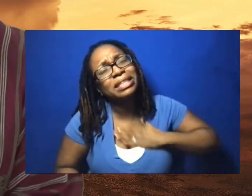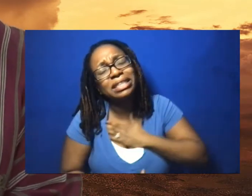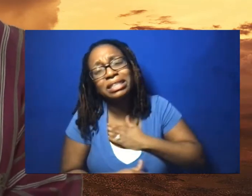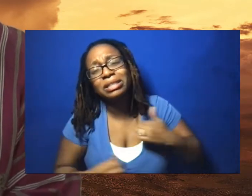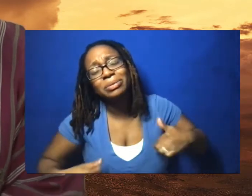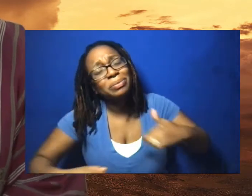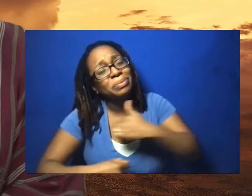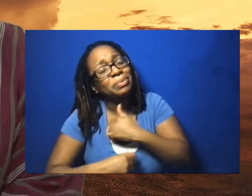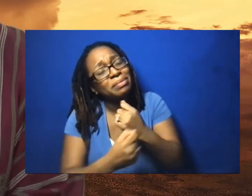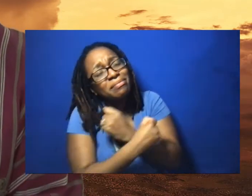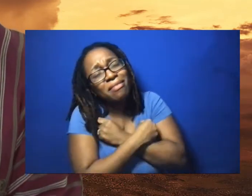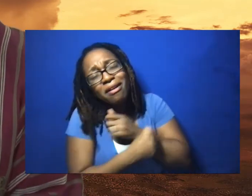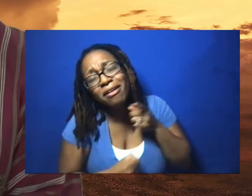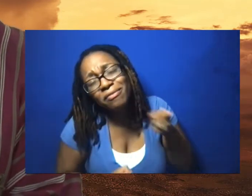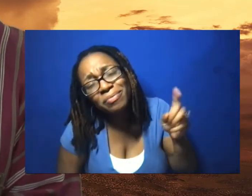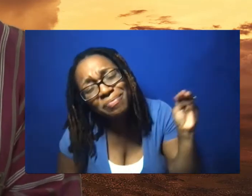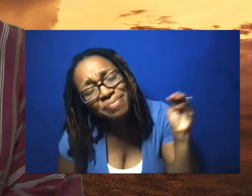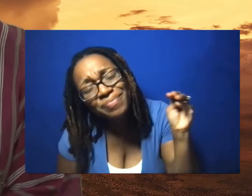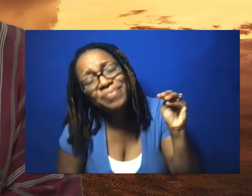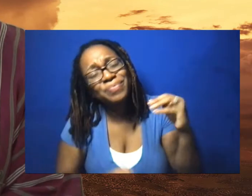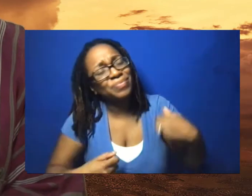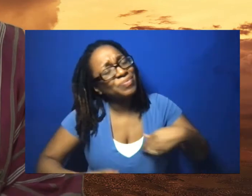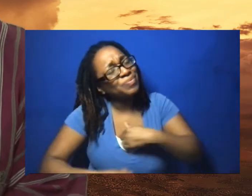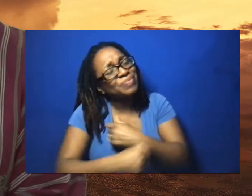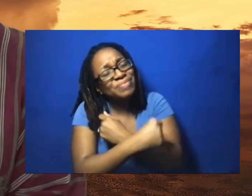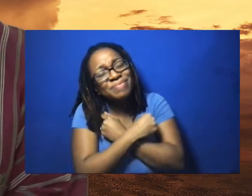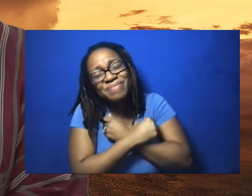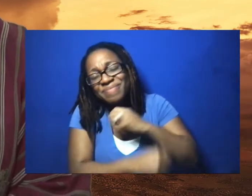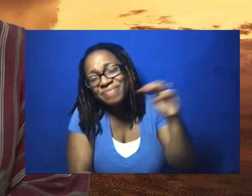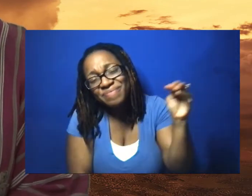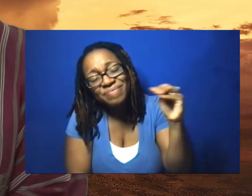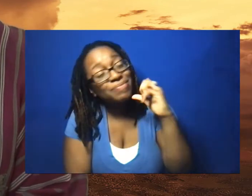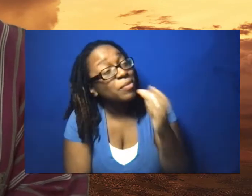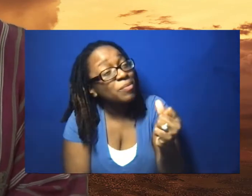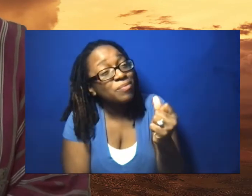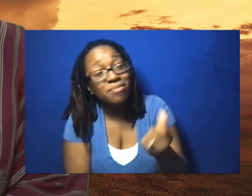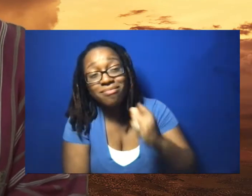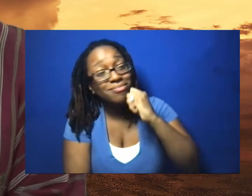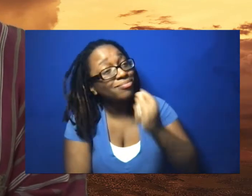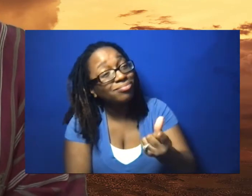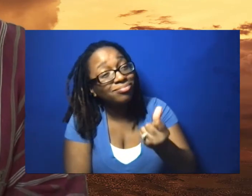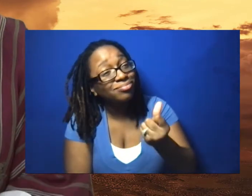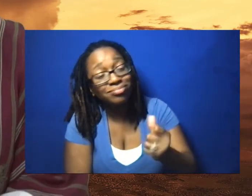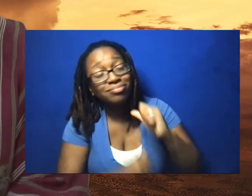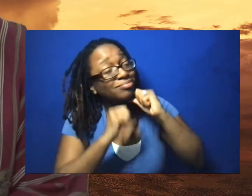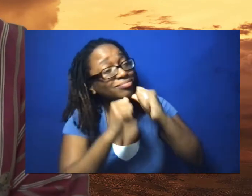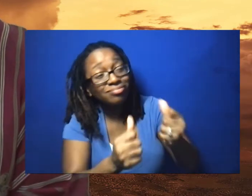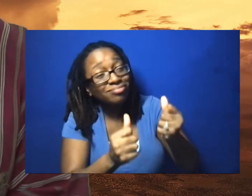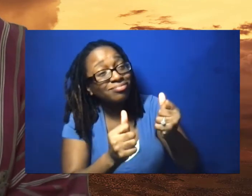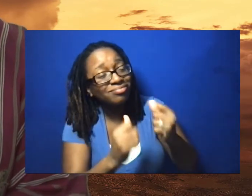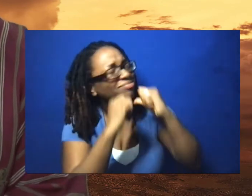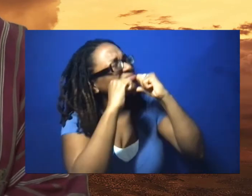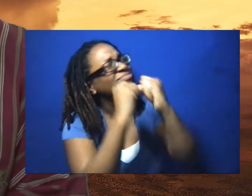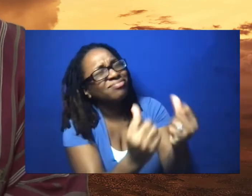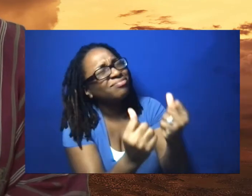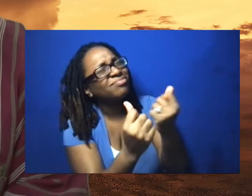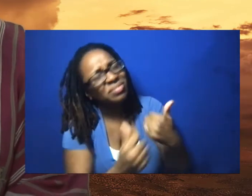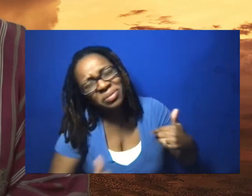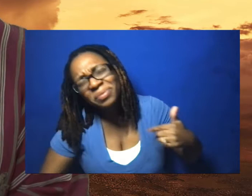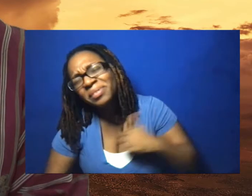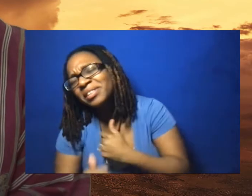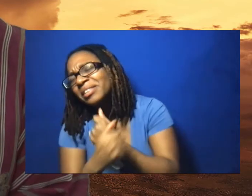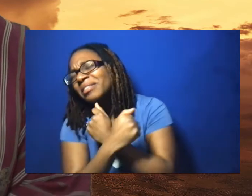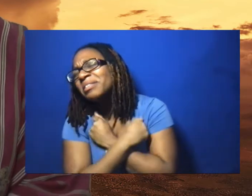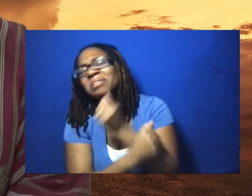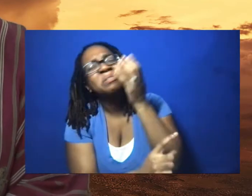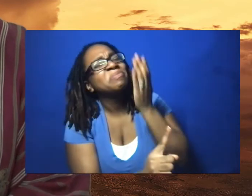you, Mufunga. We love you, Mufunga. Don't do it. Don't do it. Don't do it. We love you, Mufunga. Don't